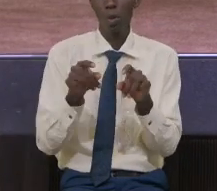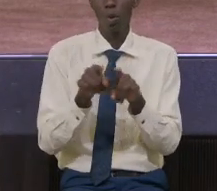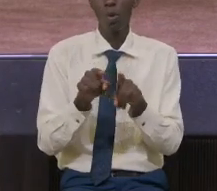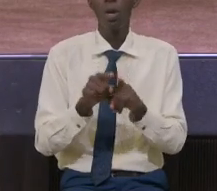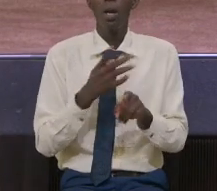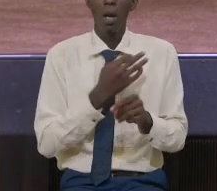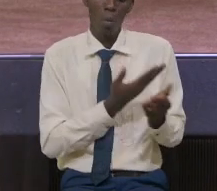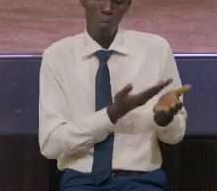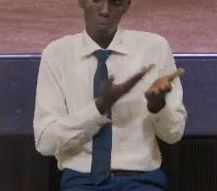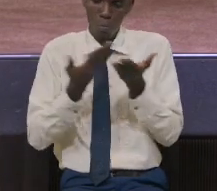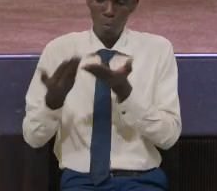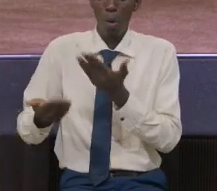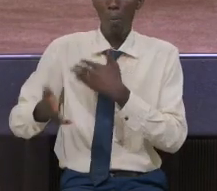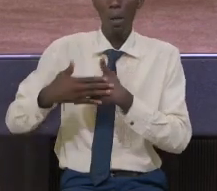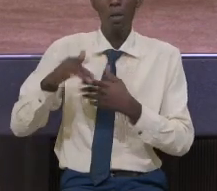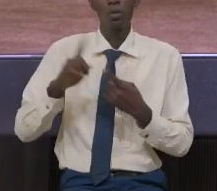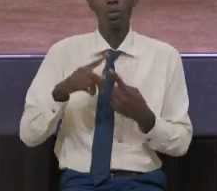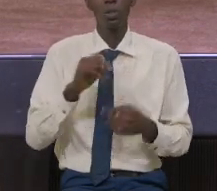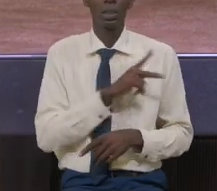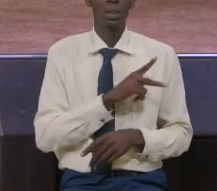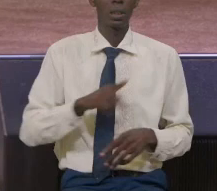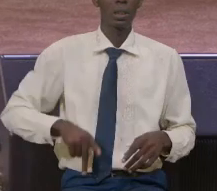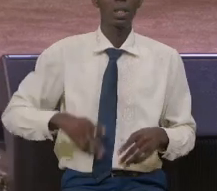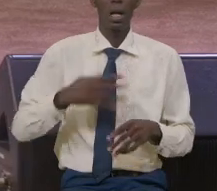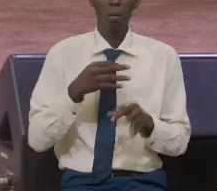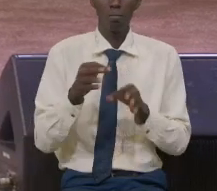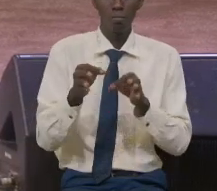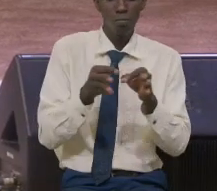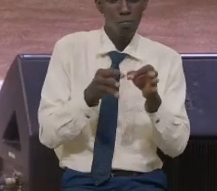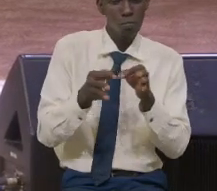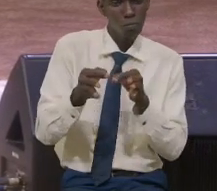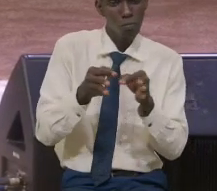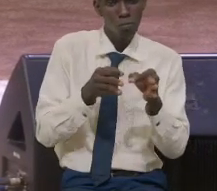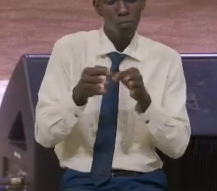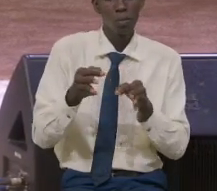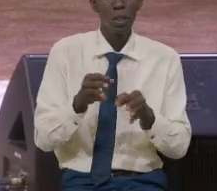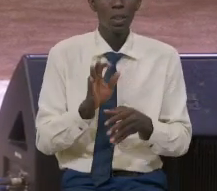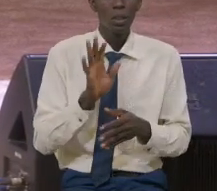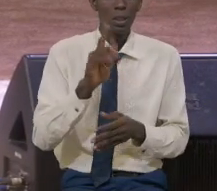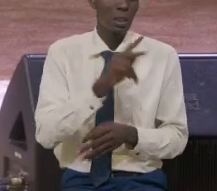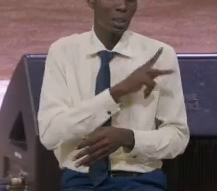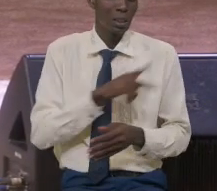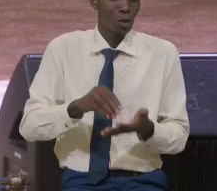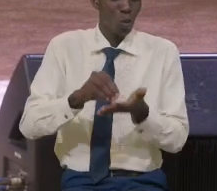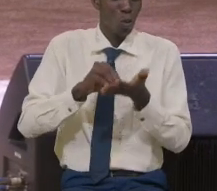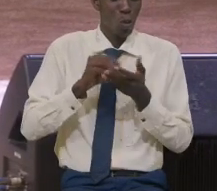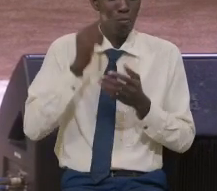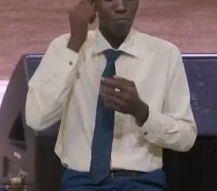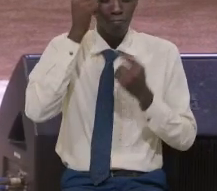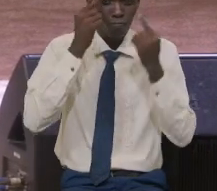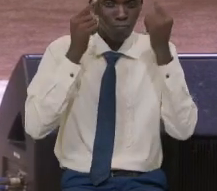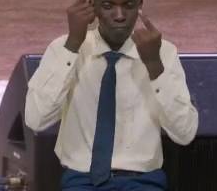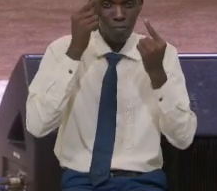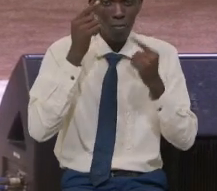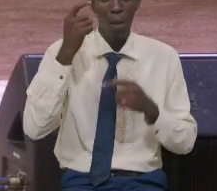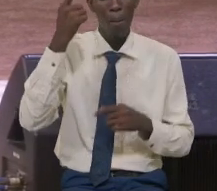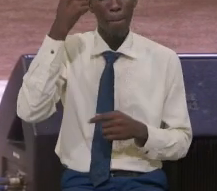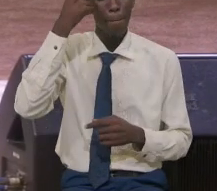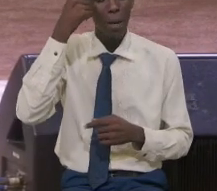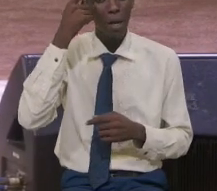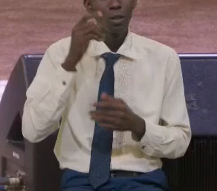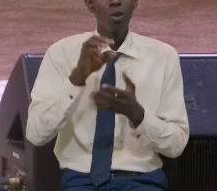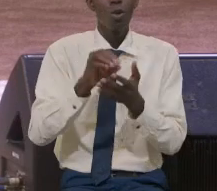to Nebuchadnezzar, and he narrated his thoughts, his mind, his kind